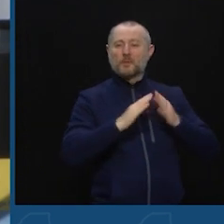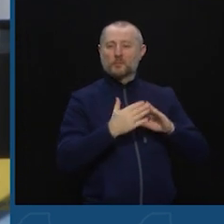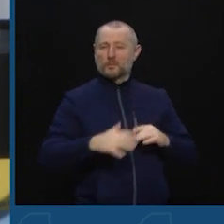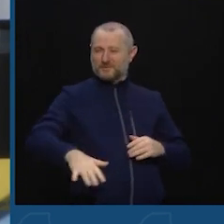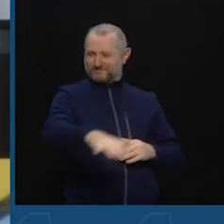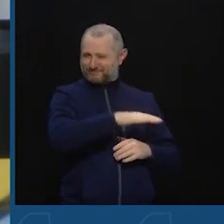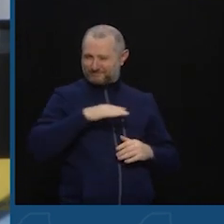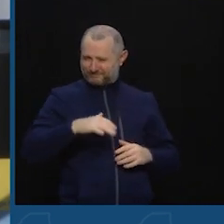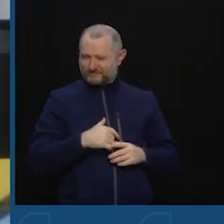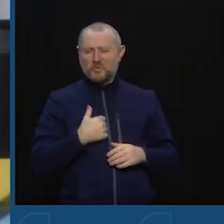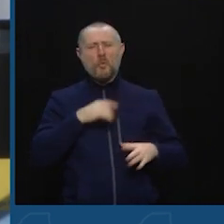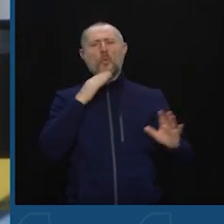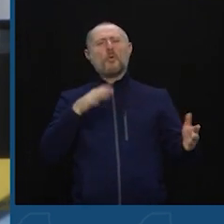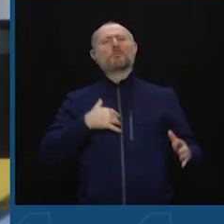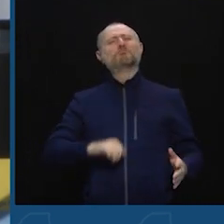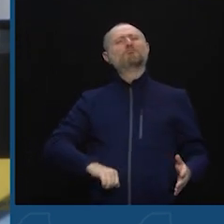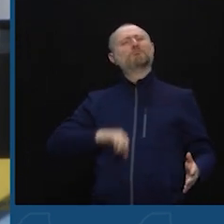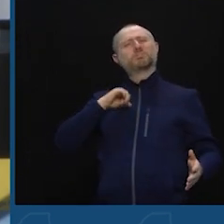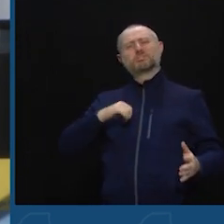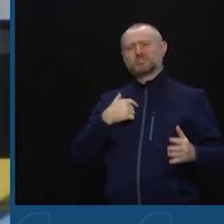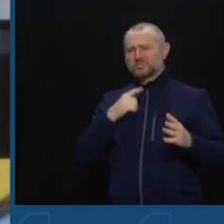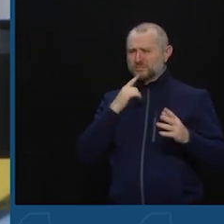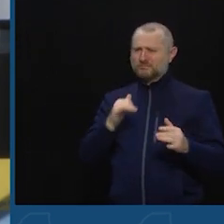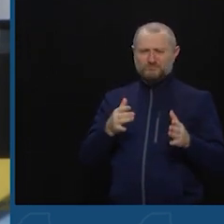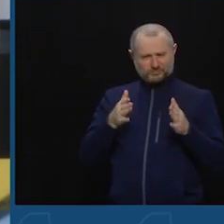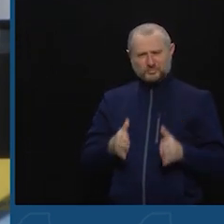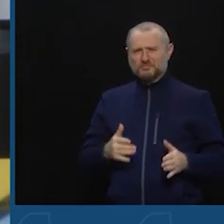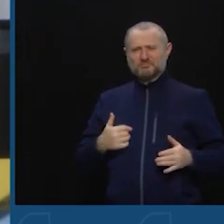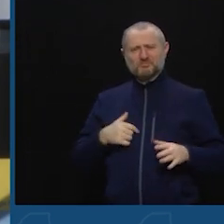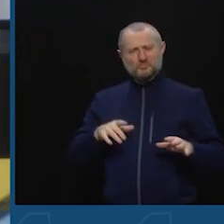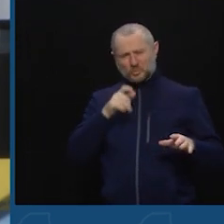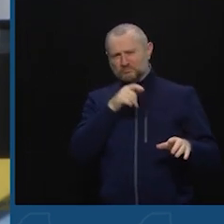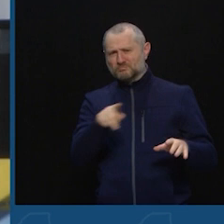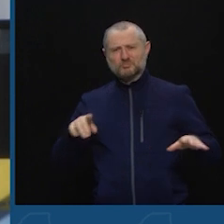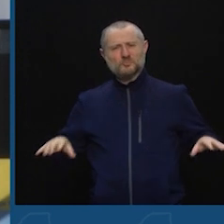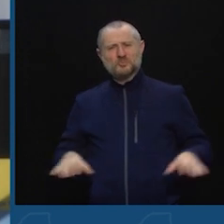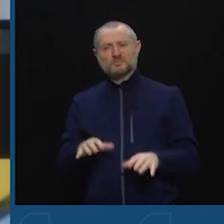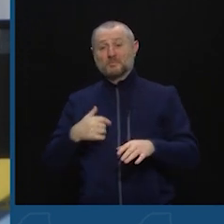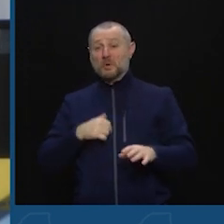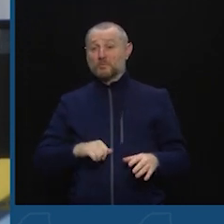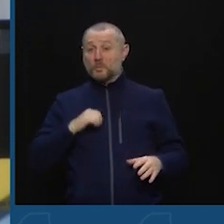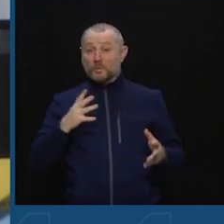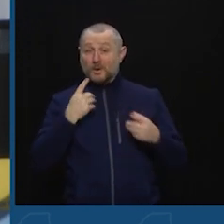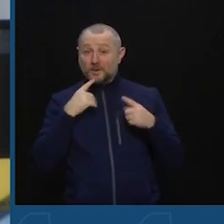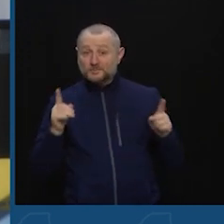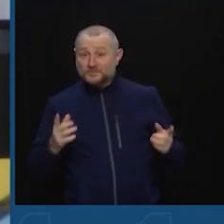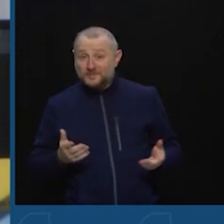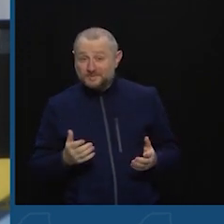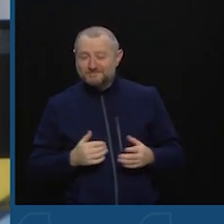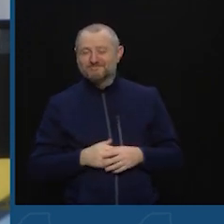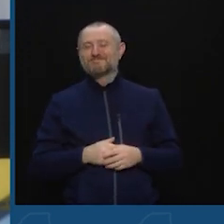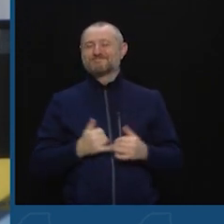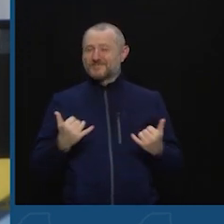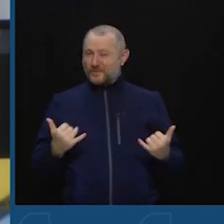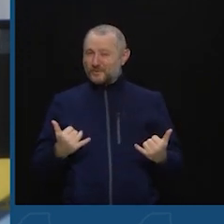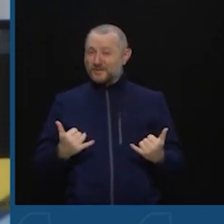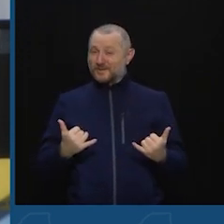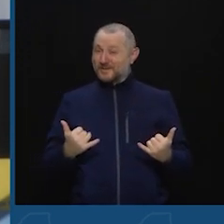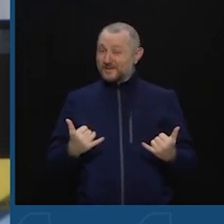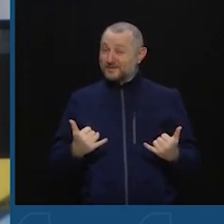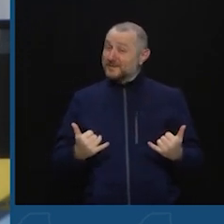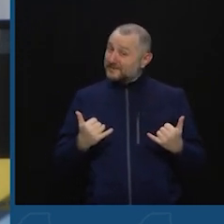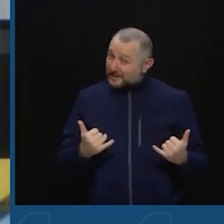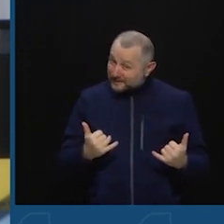so proud of what these individuals have done, how proud of what we're about to announce today. And today, in case you didn't